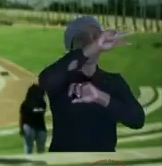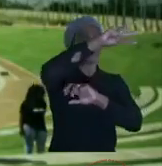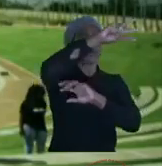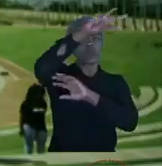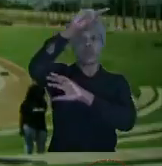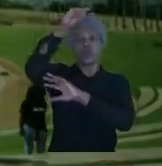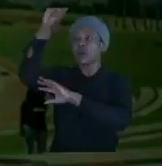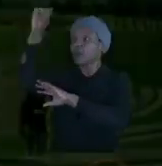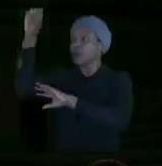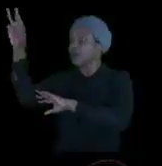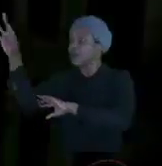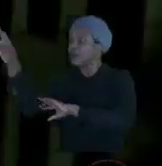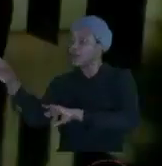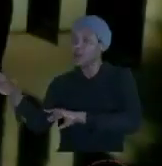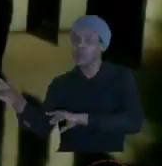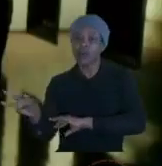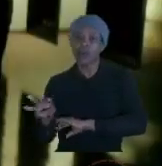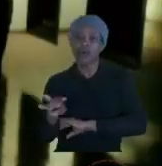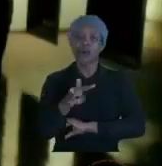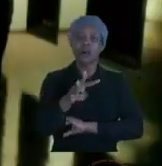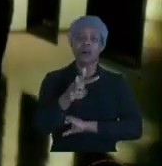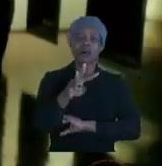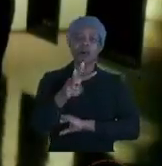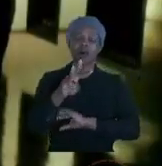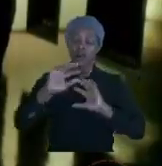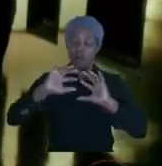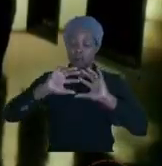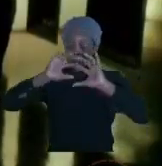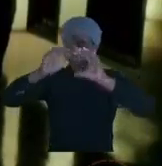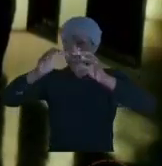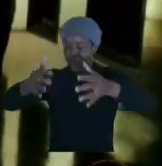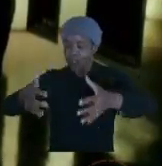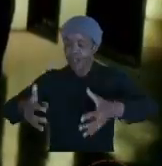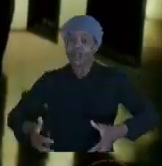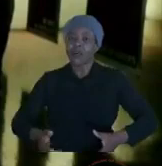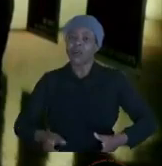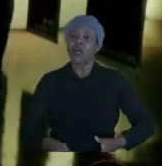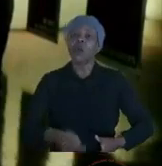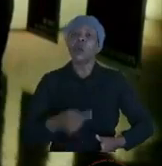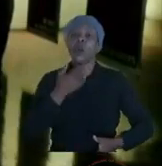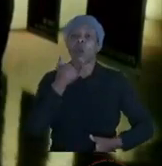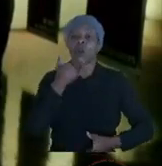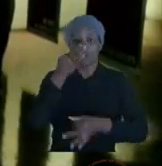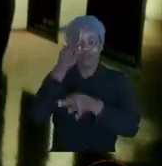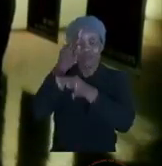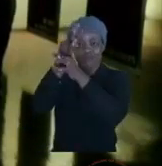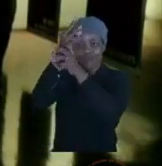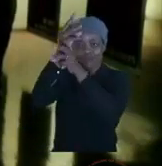nation is born. Fight to love and daruna,